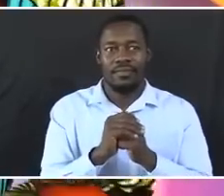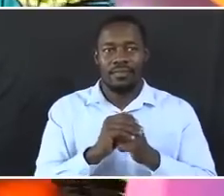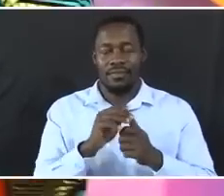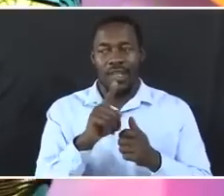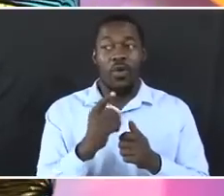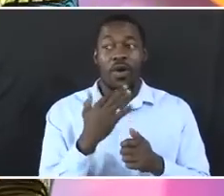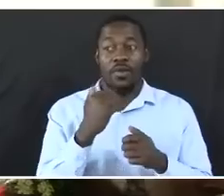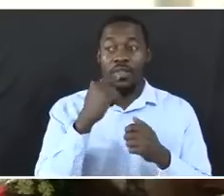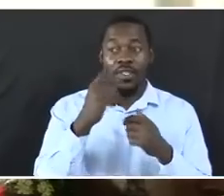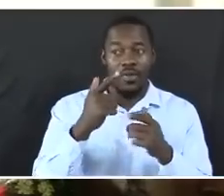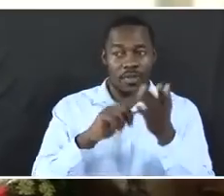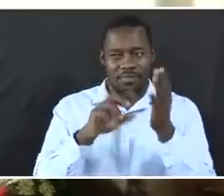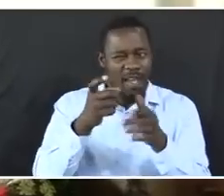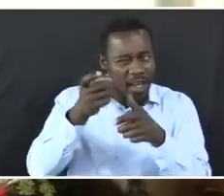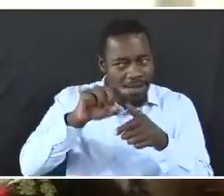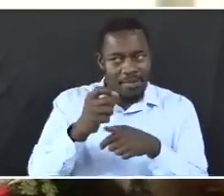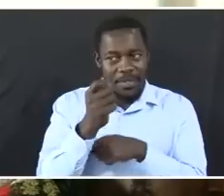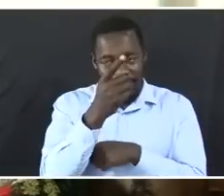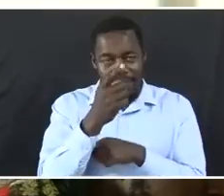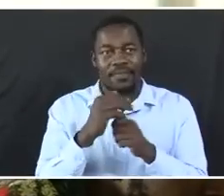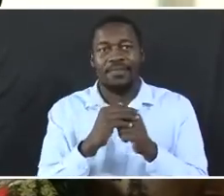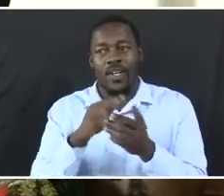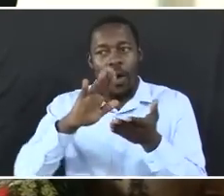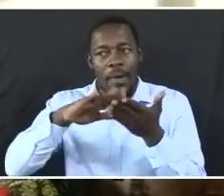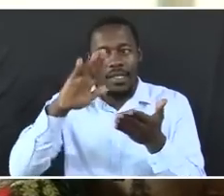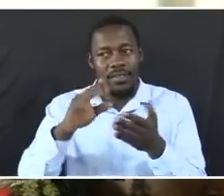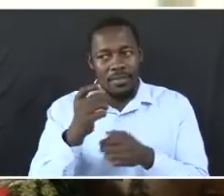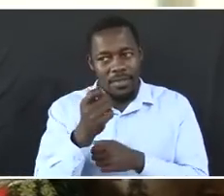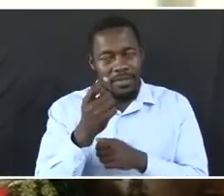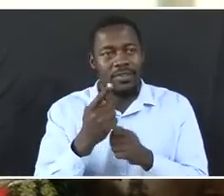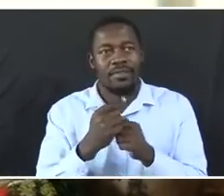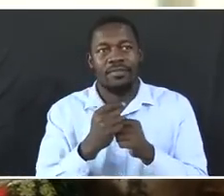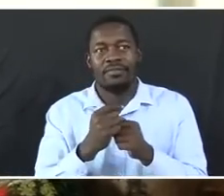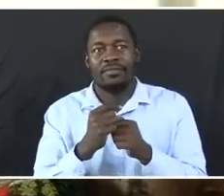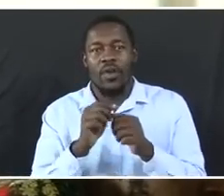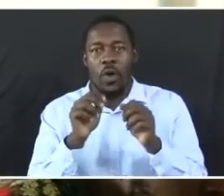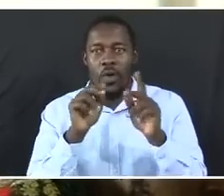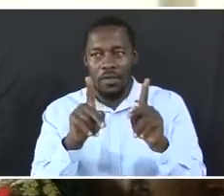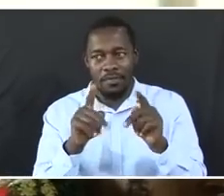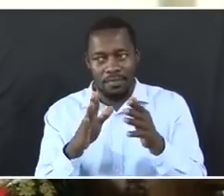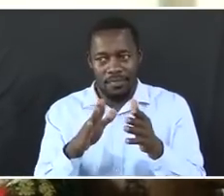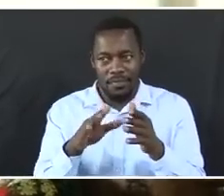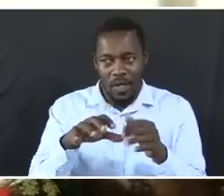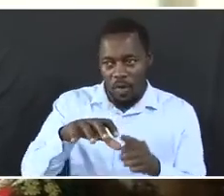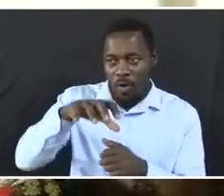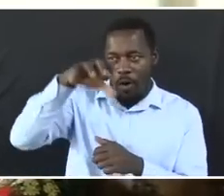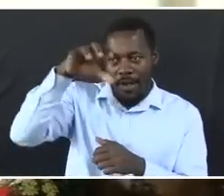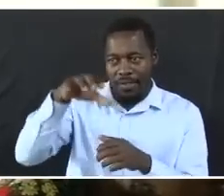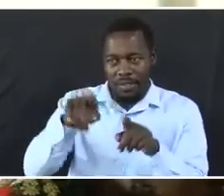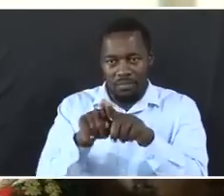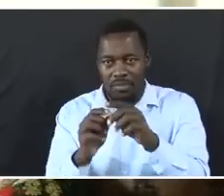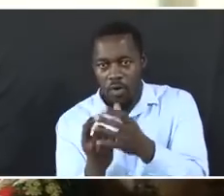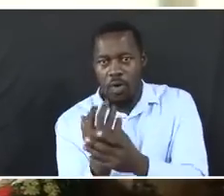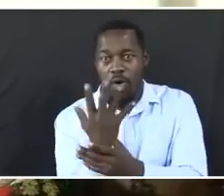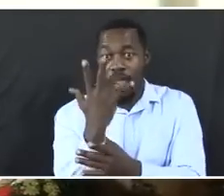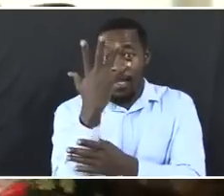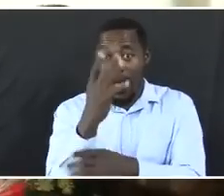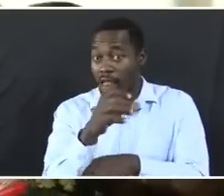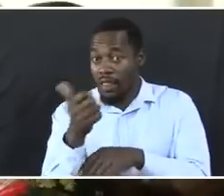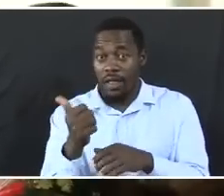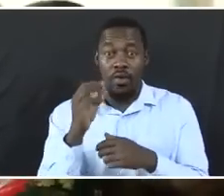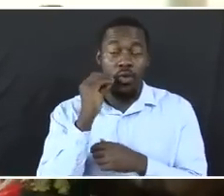to say this, that she's still growing. There are some of the homes where we've